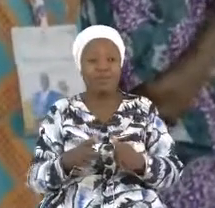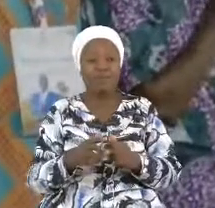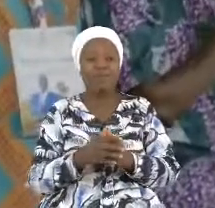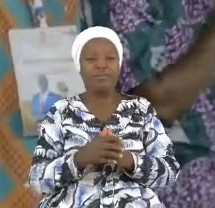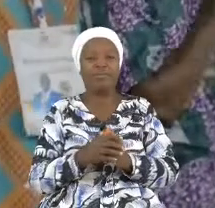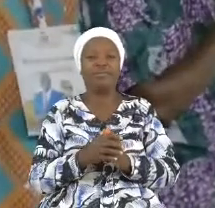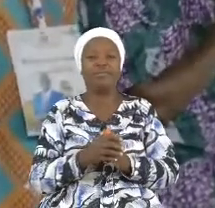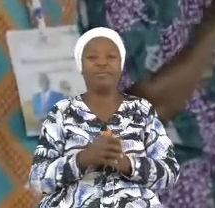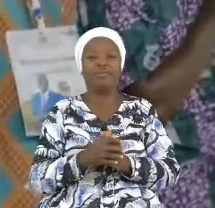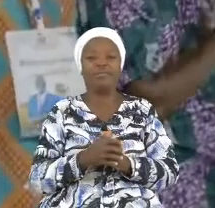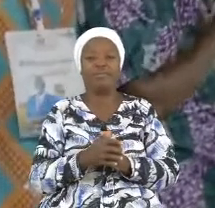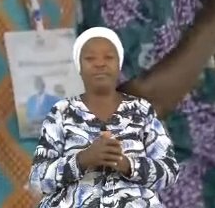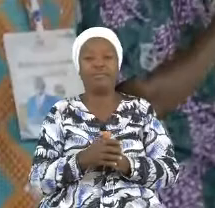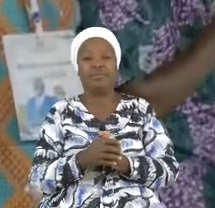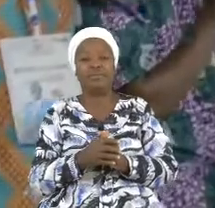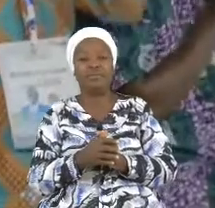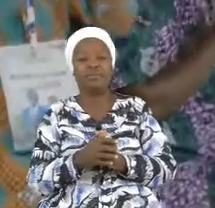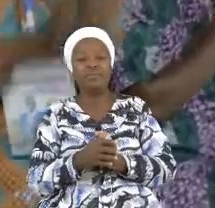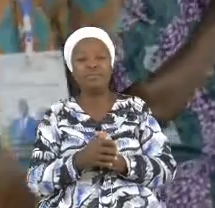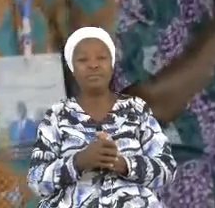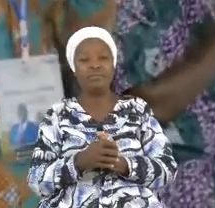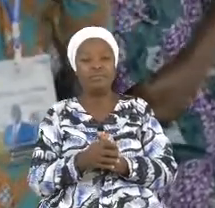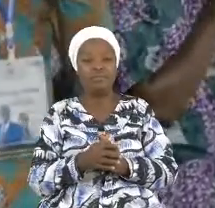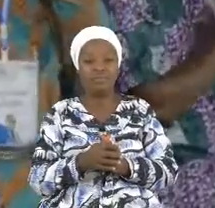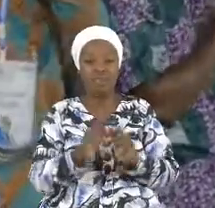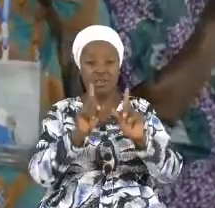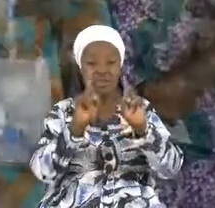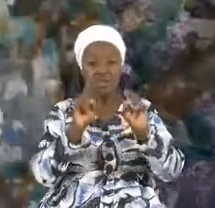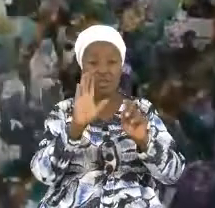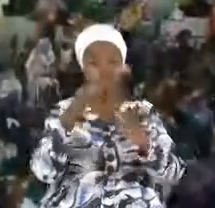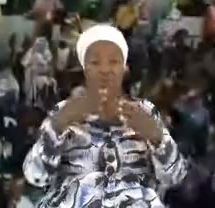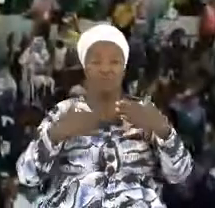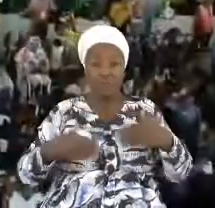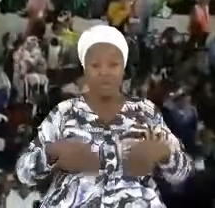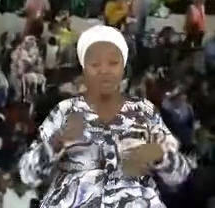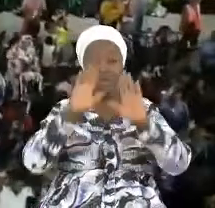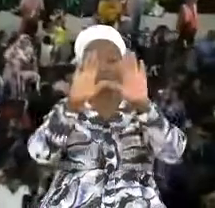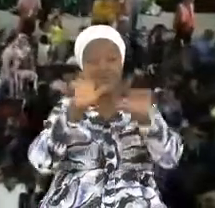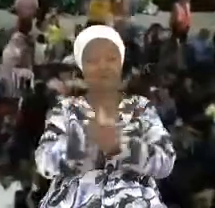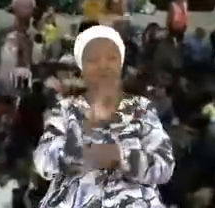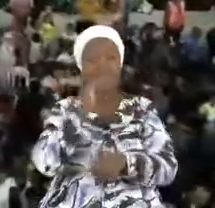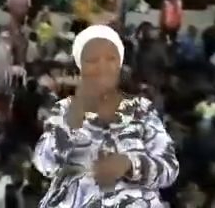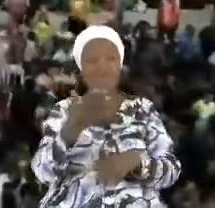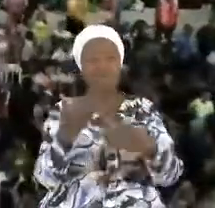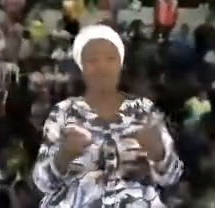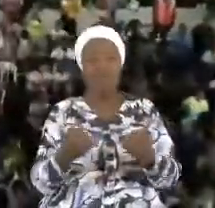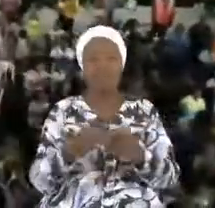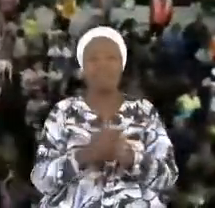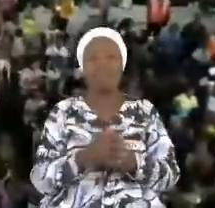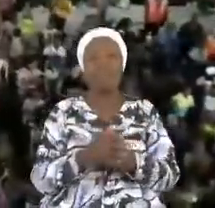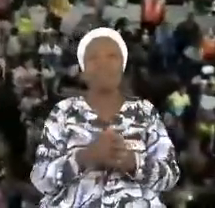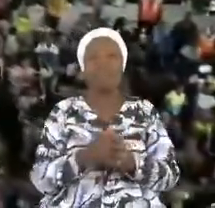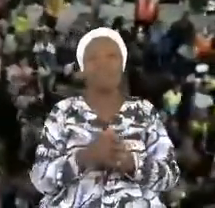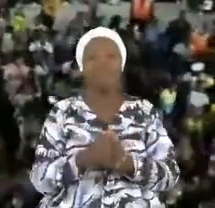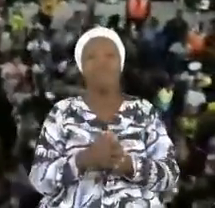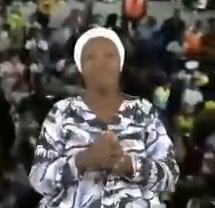Check up your body. The miracle is right there now. Check it up. It has happened.